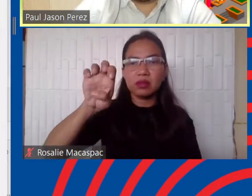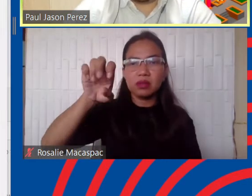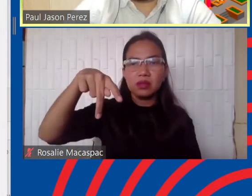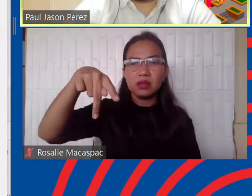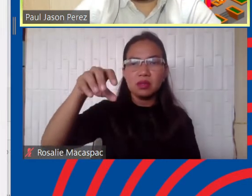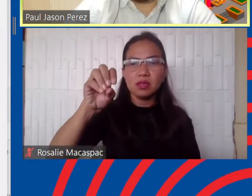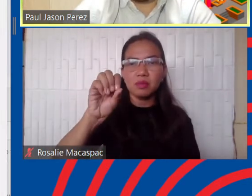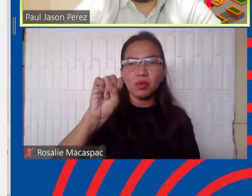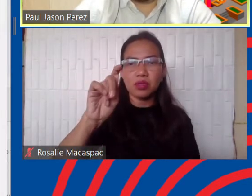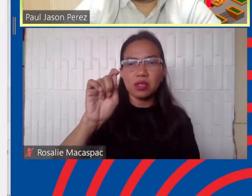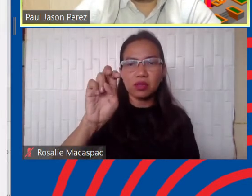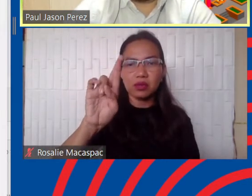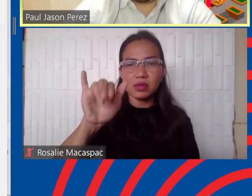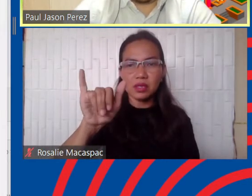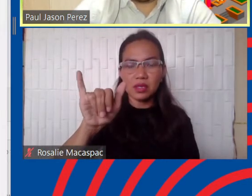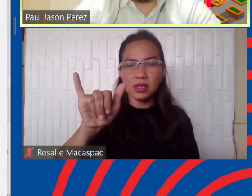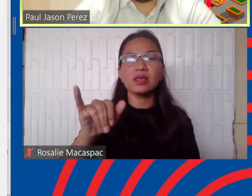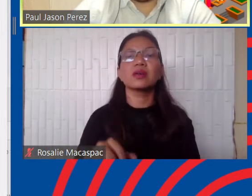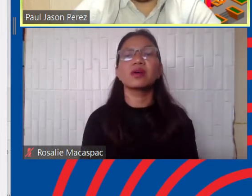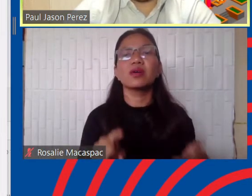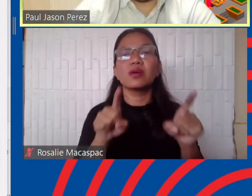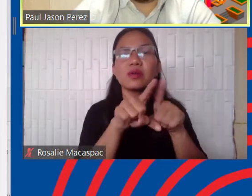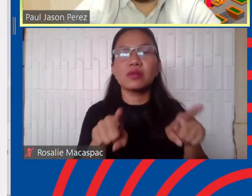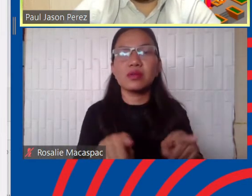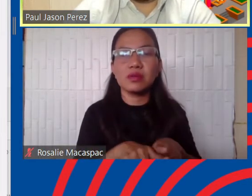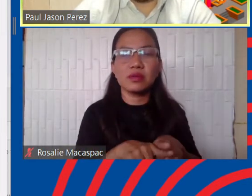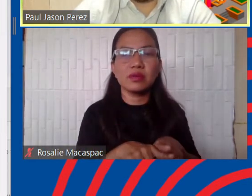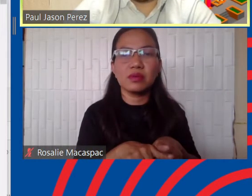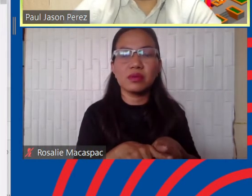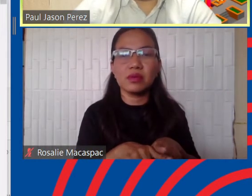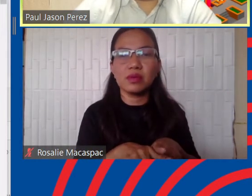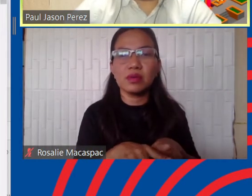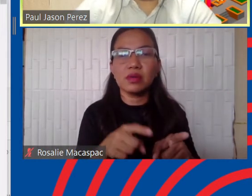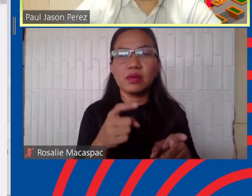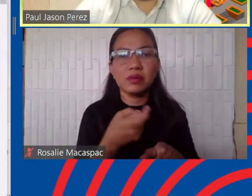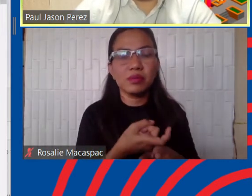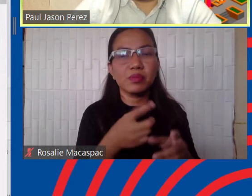but at the same time, it's promoting